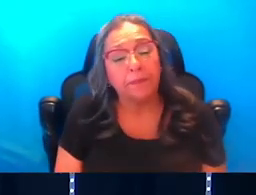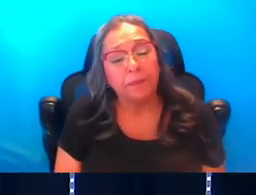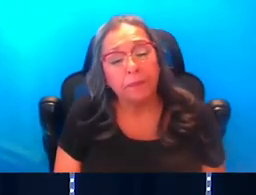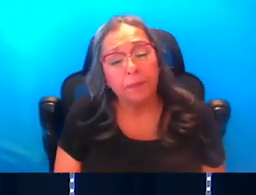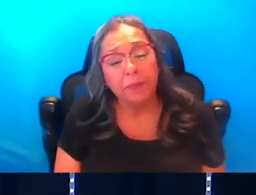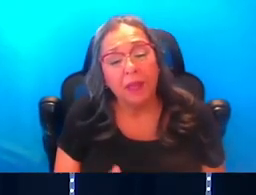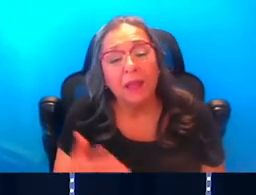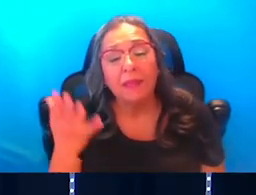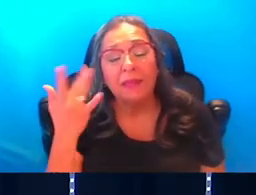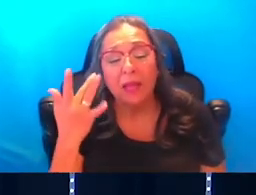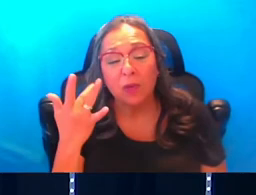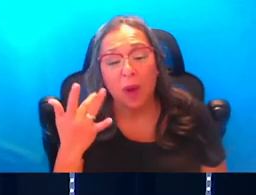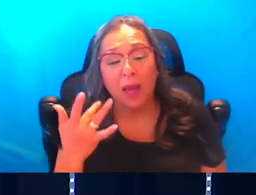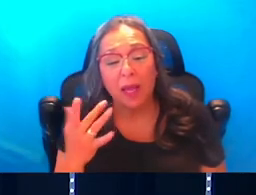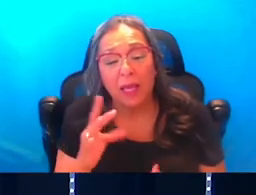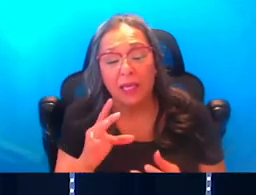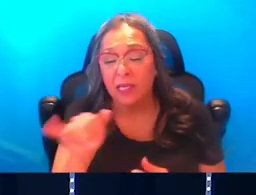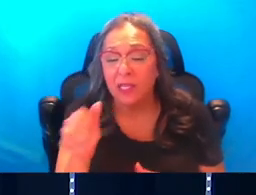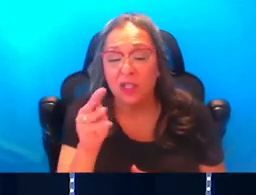And that's why.